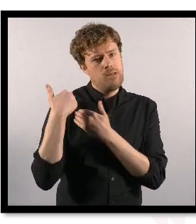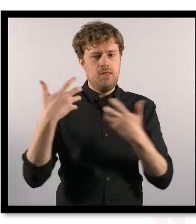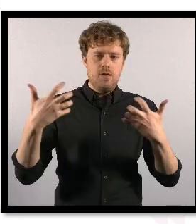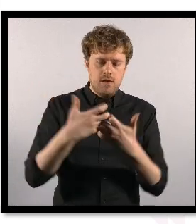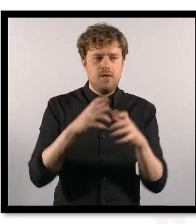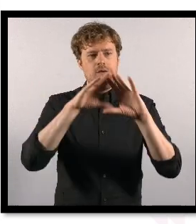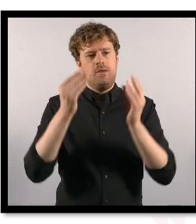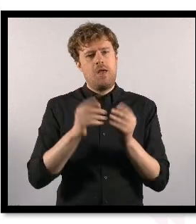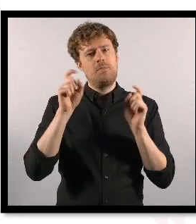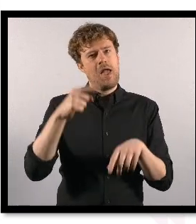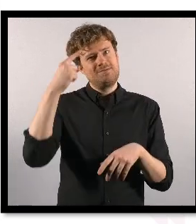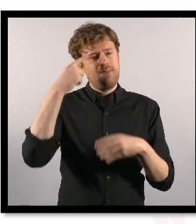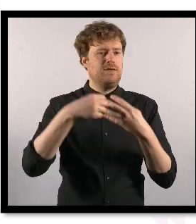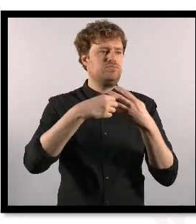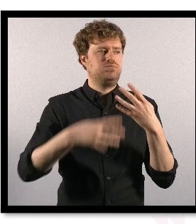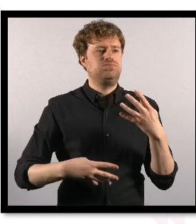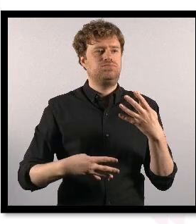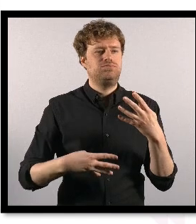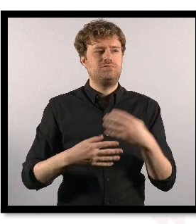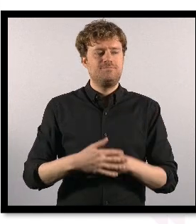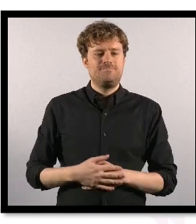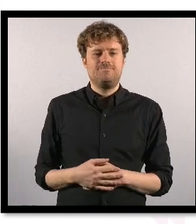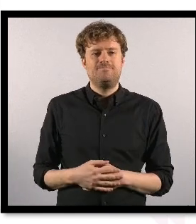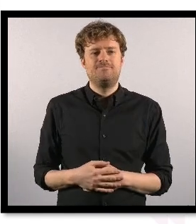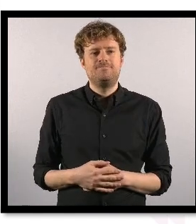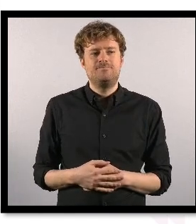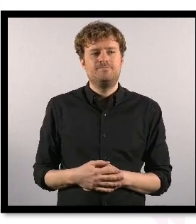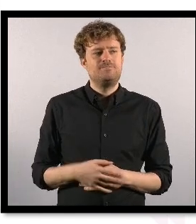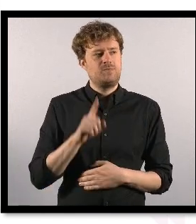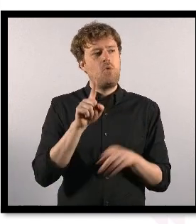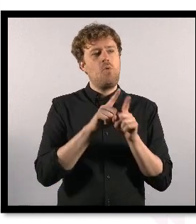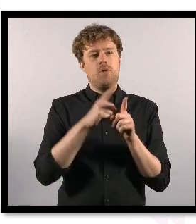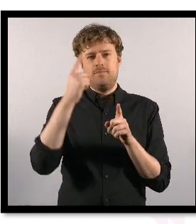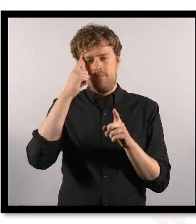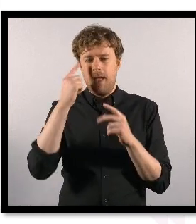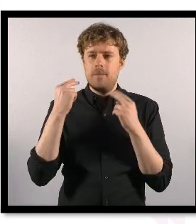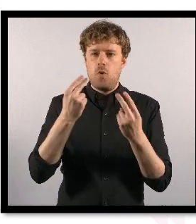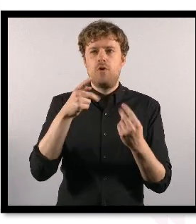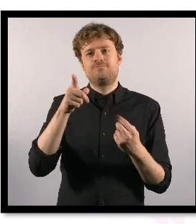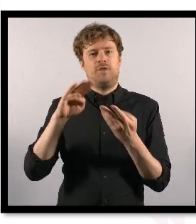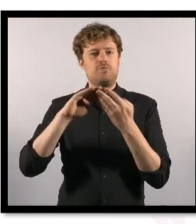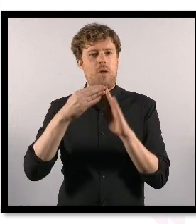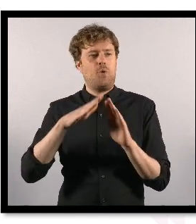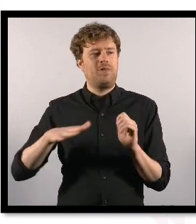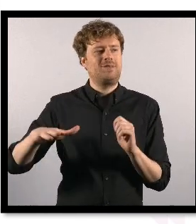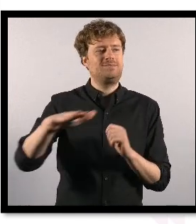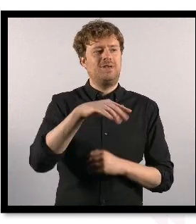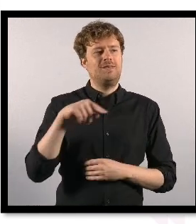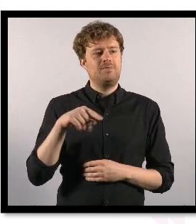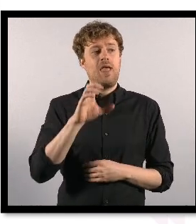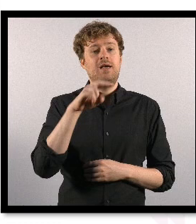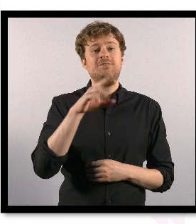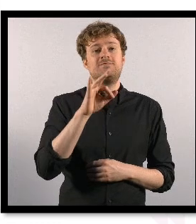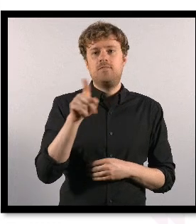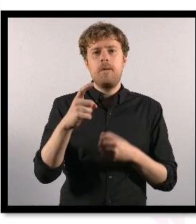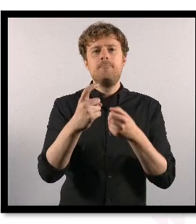things. This also means that we need to have maintainers and make sure that they stay in a healthy state. So, what do you think is needed